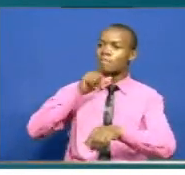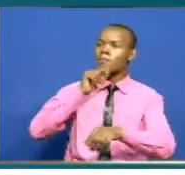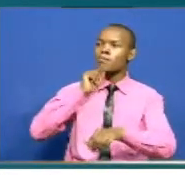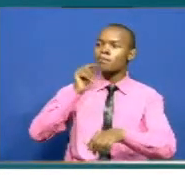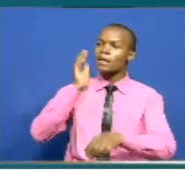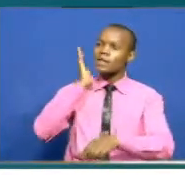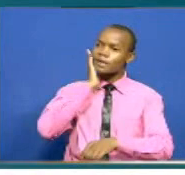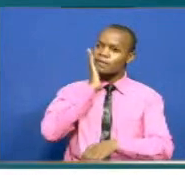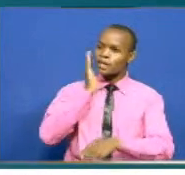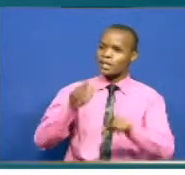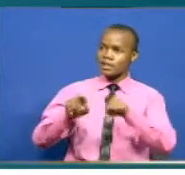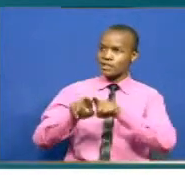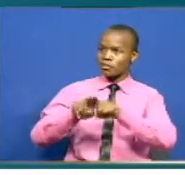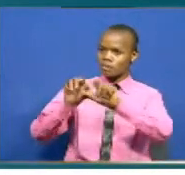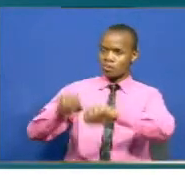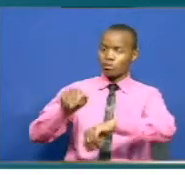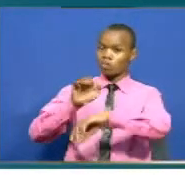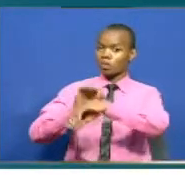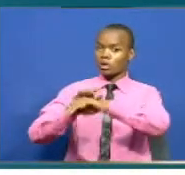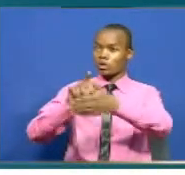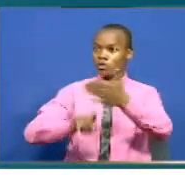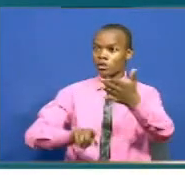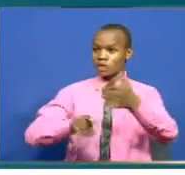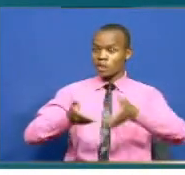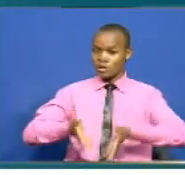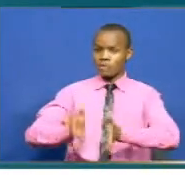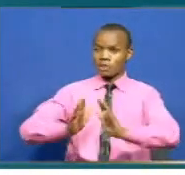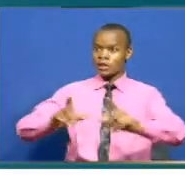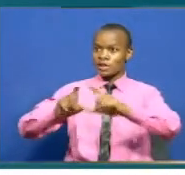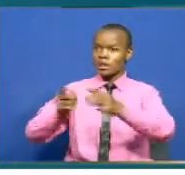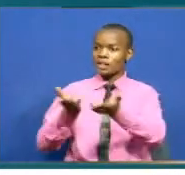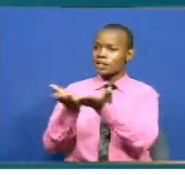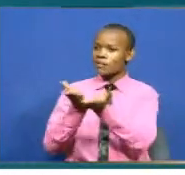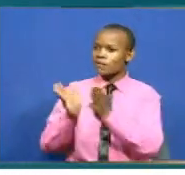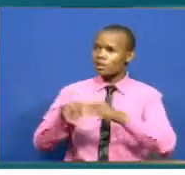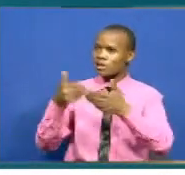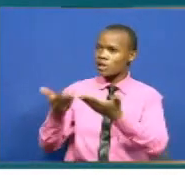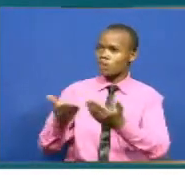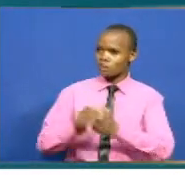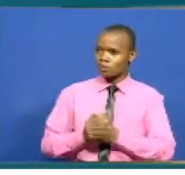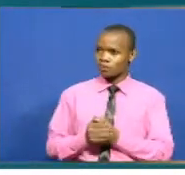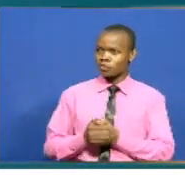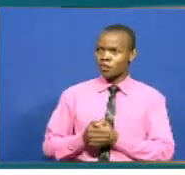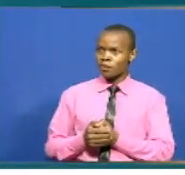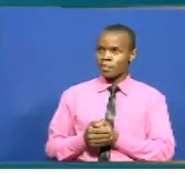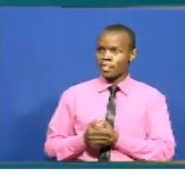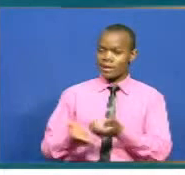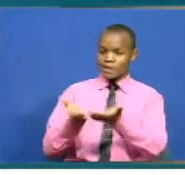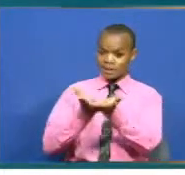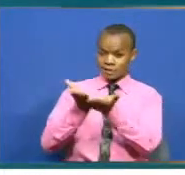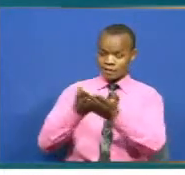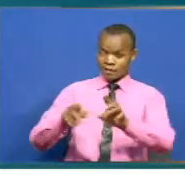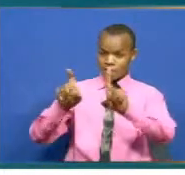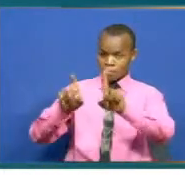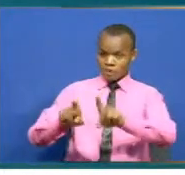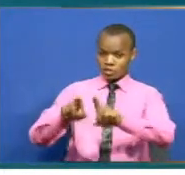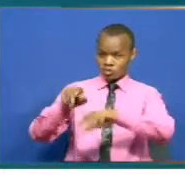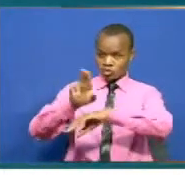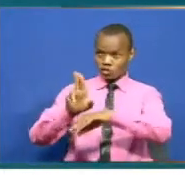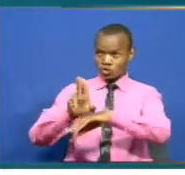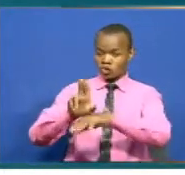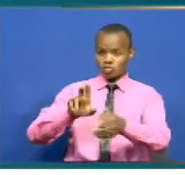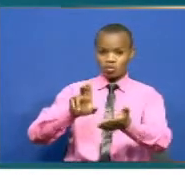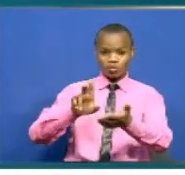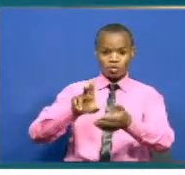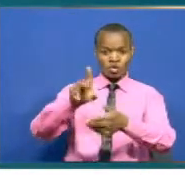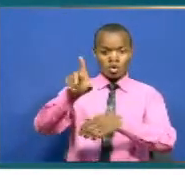to go and get that. Where is service delivery looked at? So service delivery must be pegged on cost-effective analysis.